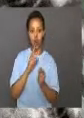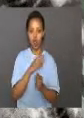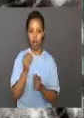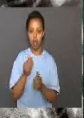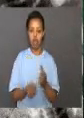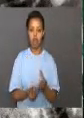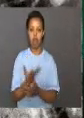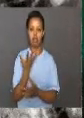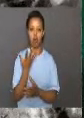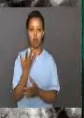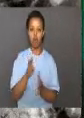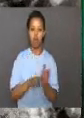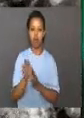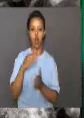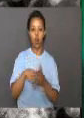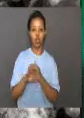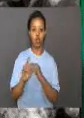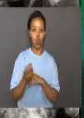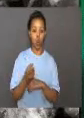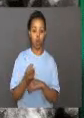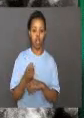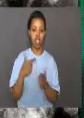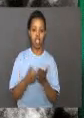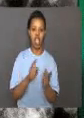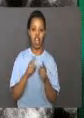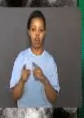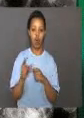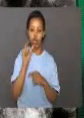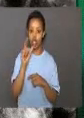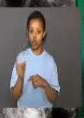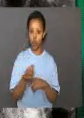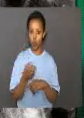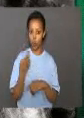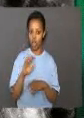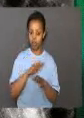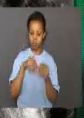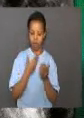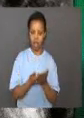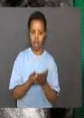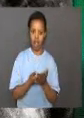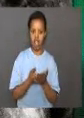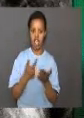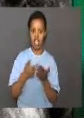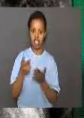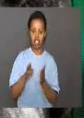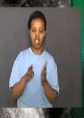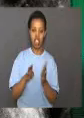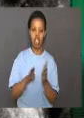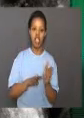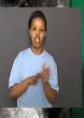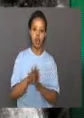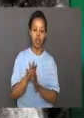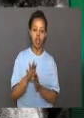inside bacteria by making use of some or all of the host